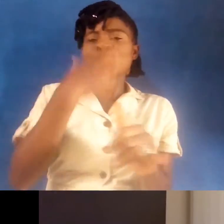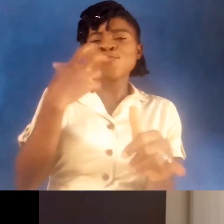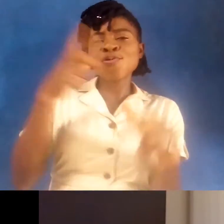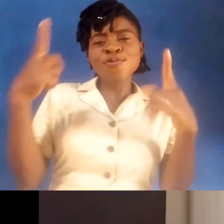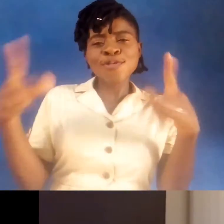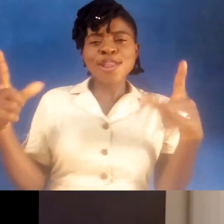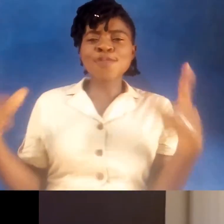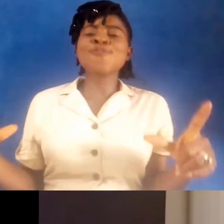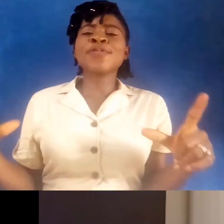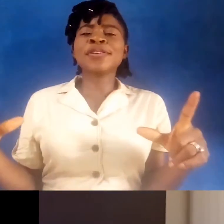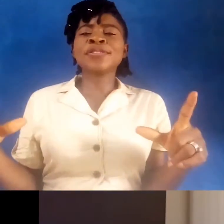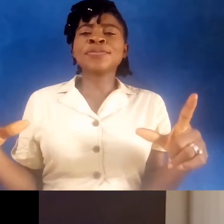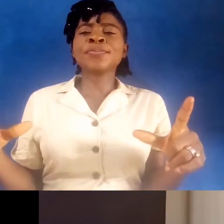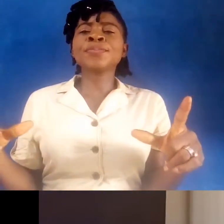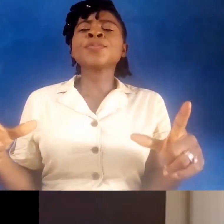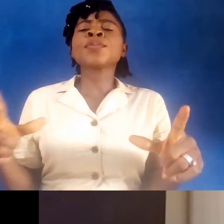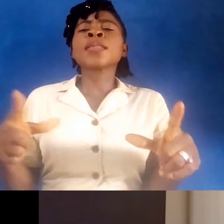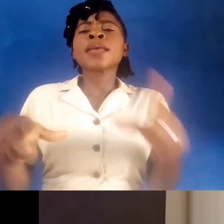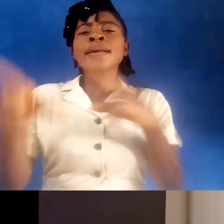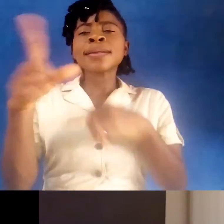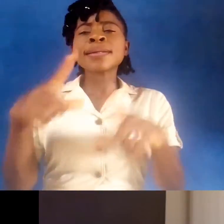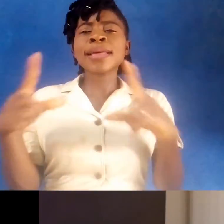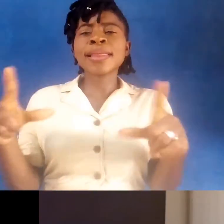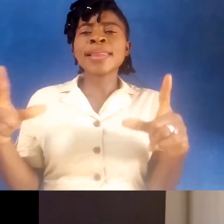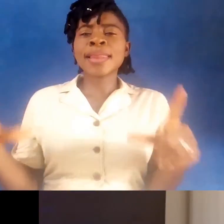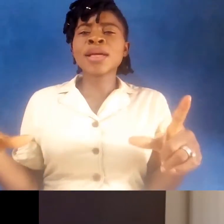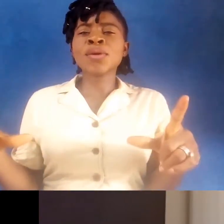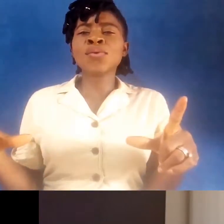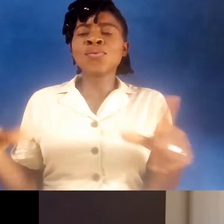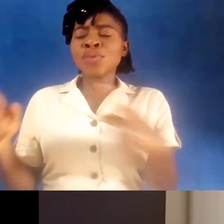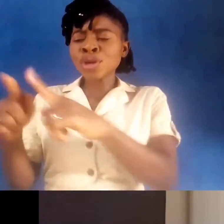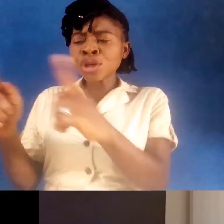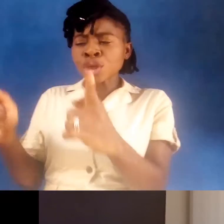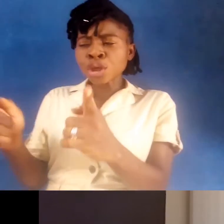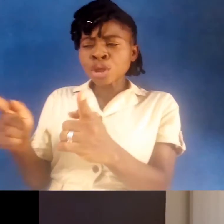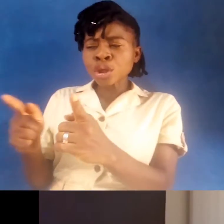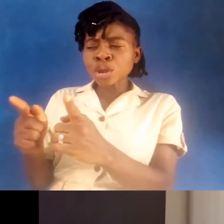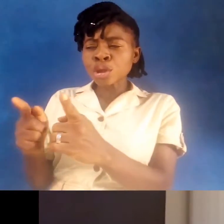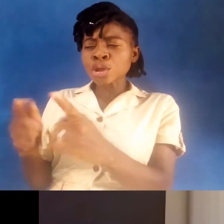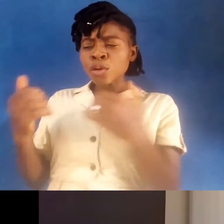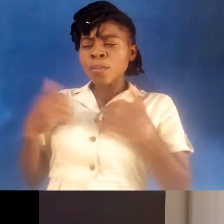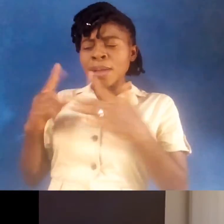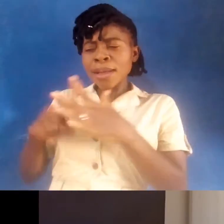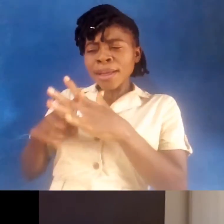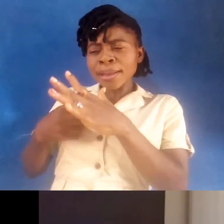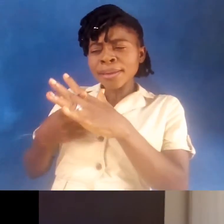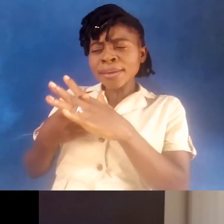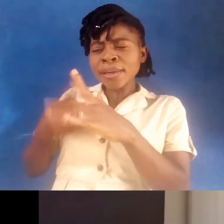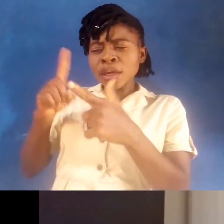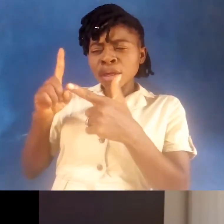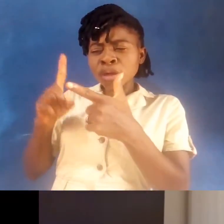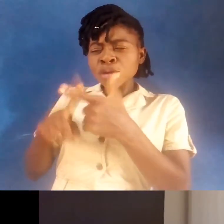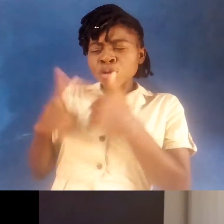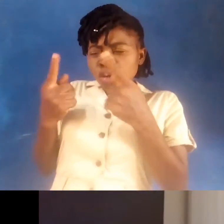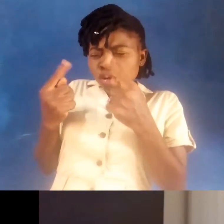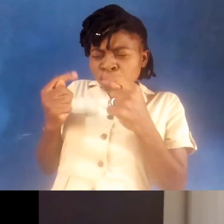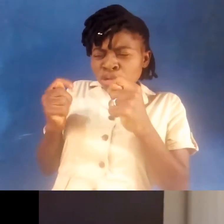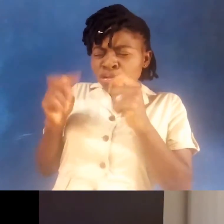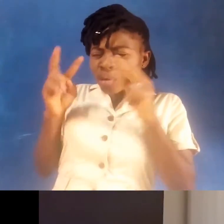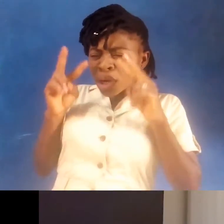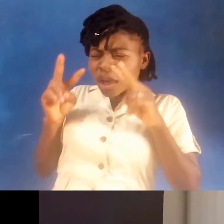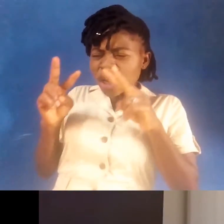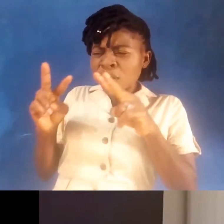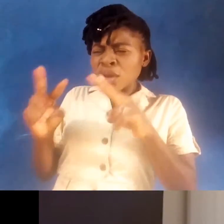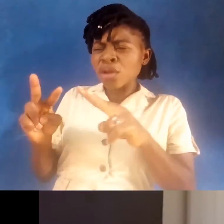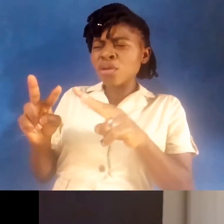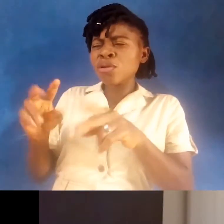So sign language are beginning to try to look at the demarcation between signs and